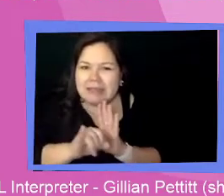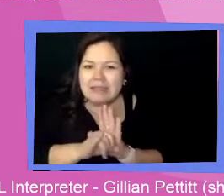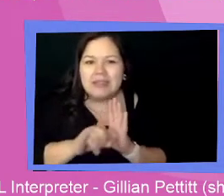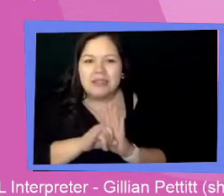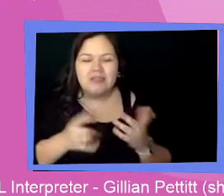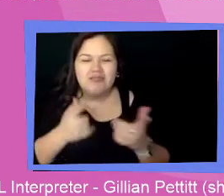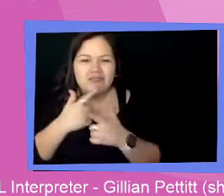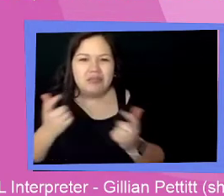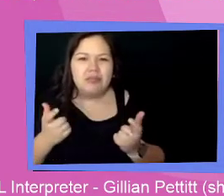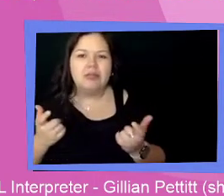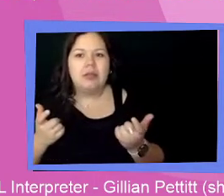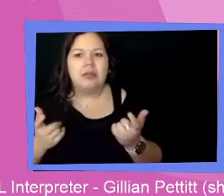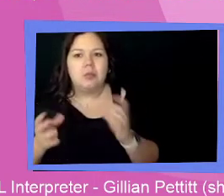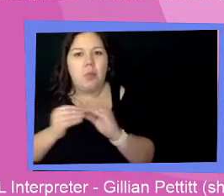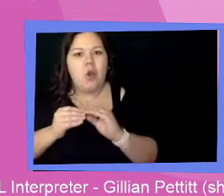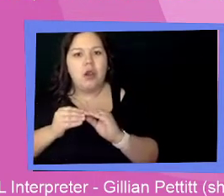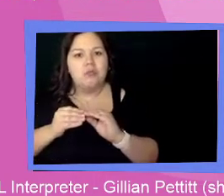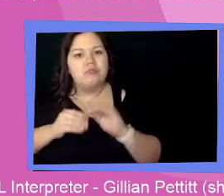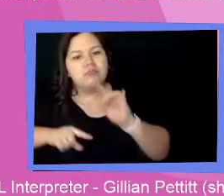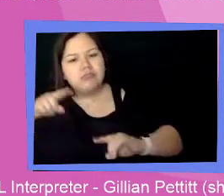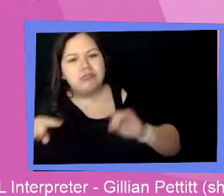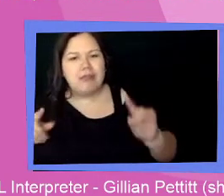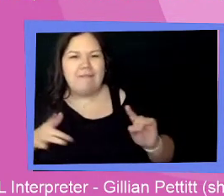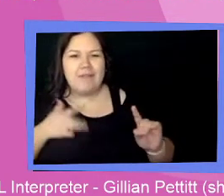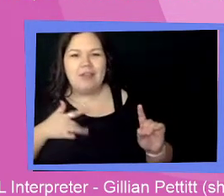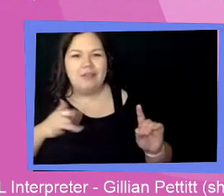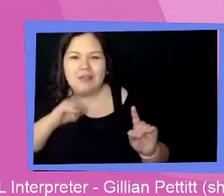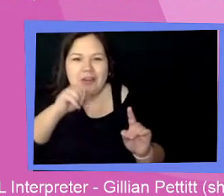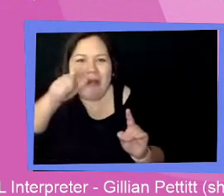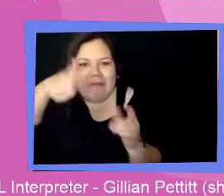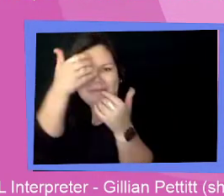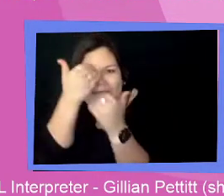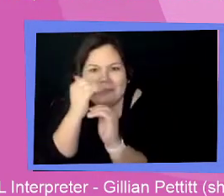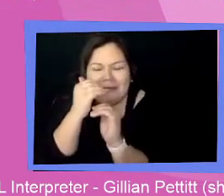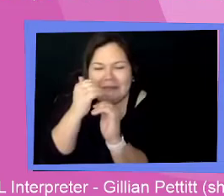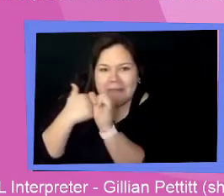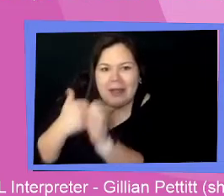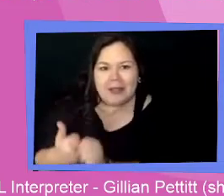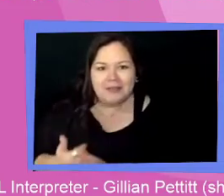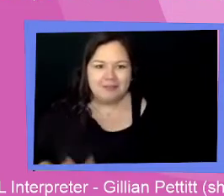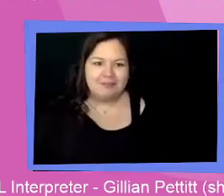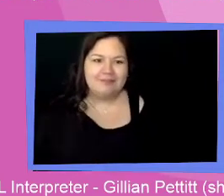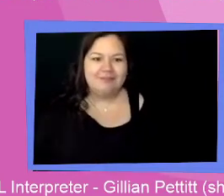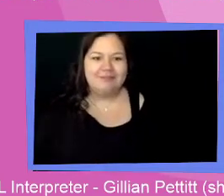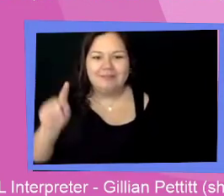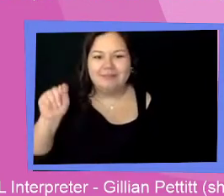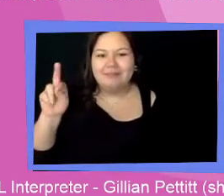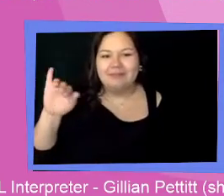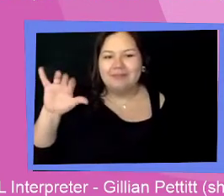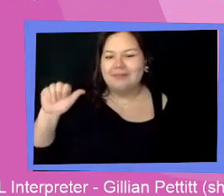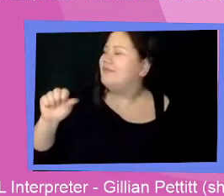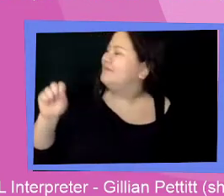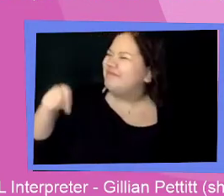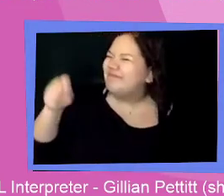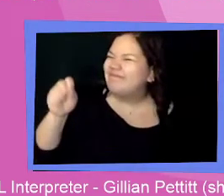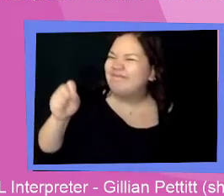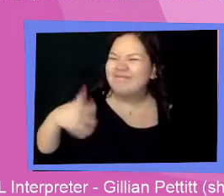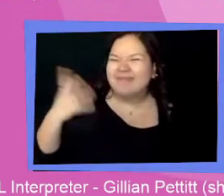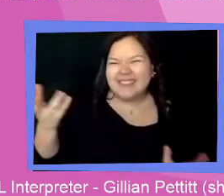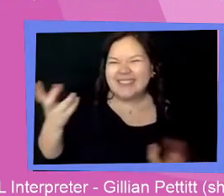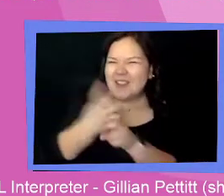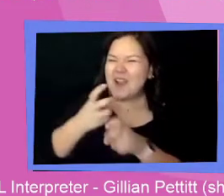inhabit. Yeah, I feel a little bit more freedom, I guess. Mm-hmm. Yeah, I love a good trope, but we also need new ones.